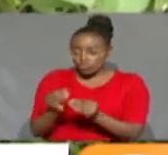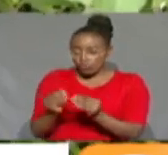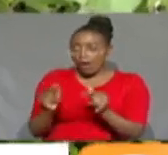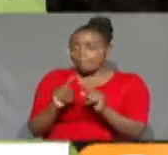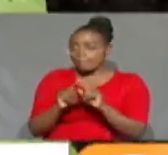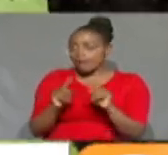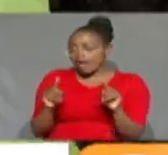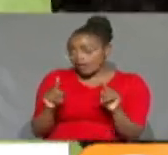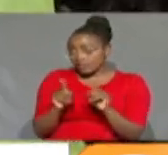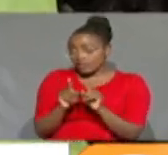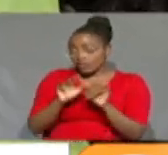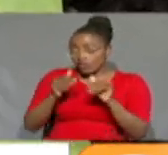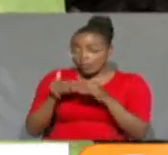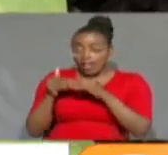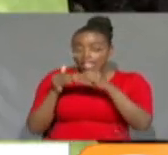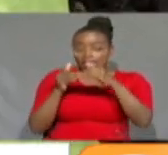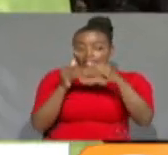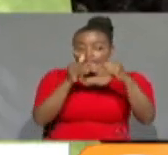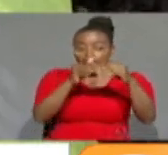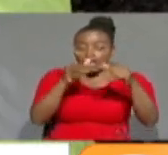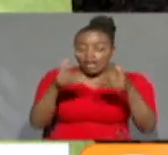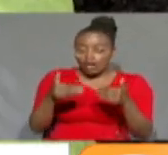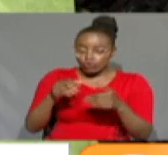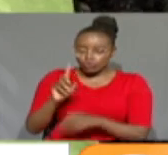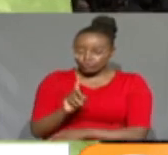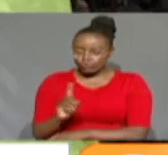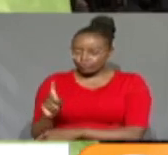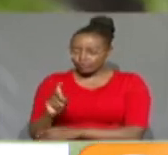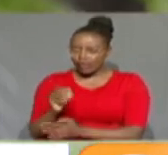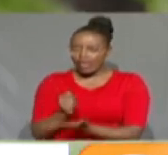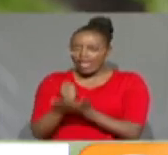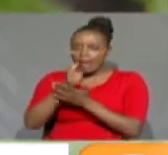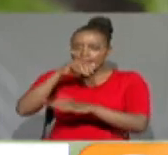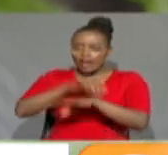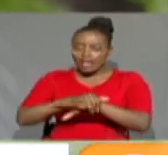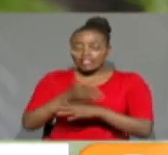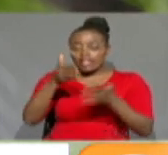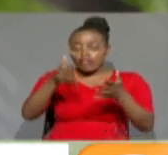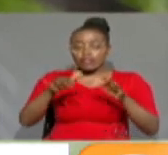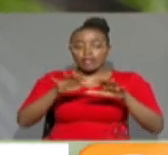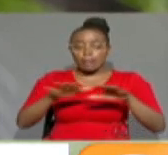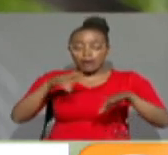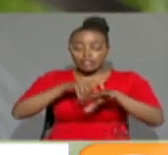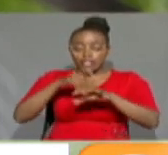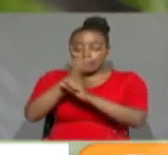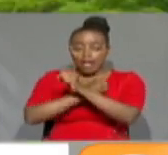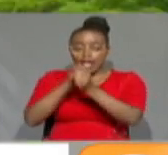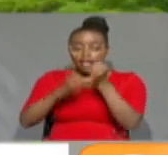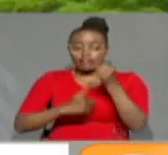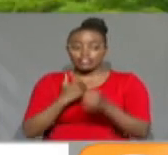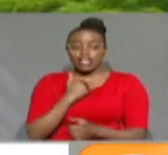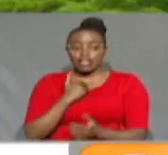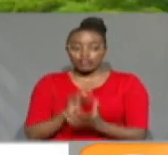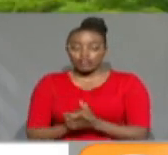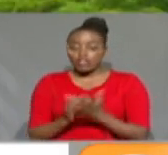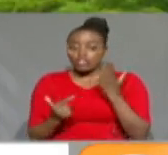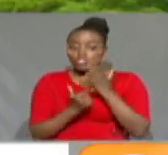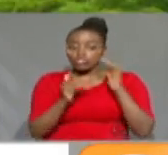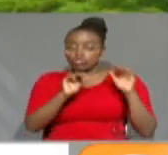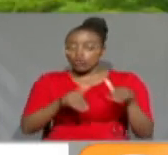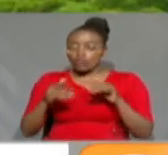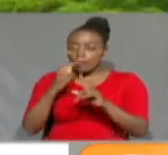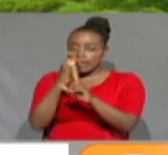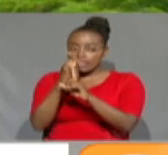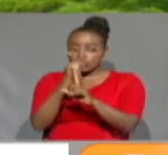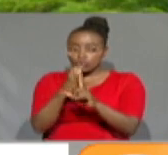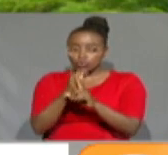Moreover, farmers are guided on how to spray, as well as get help on available markets once they harvest. Digital farming tools have